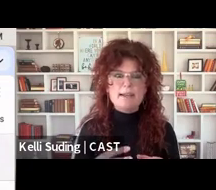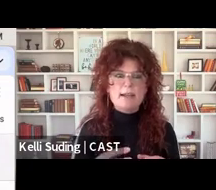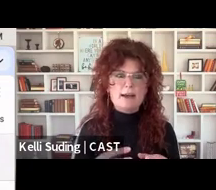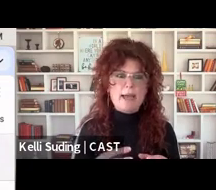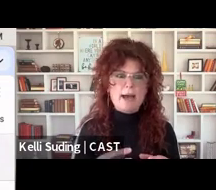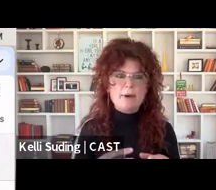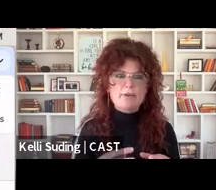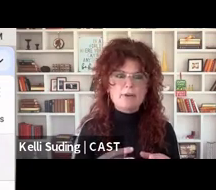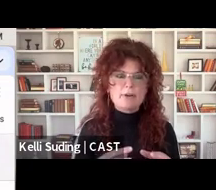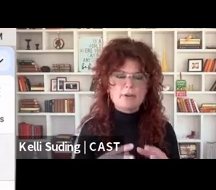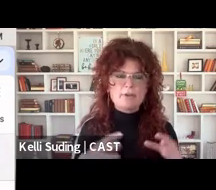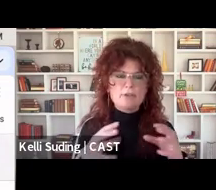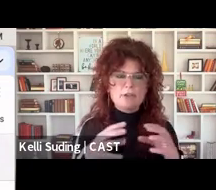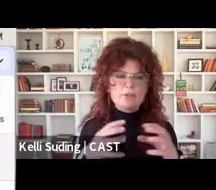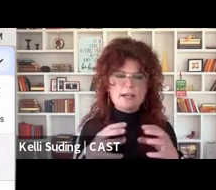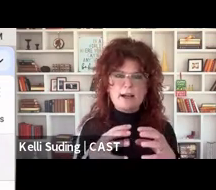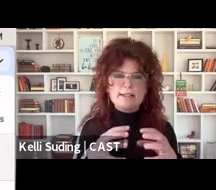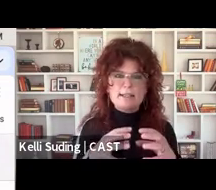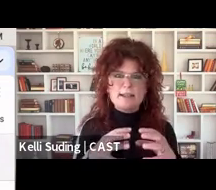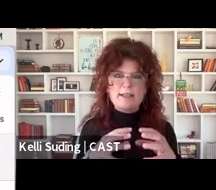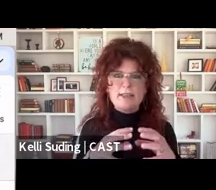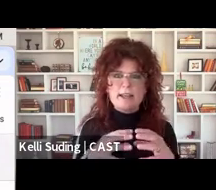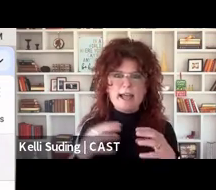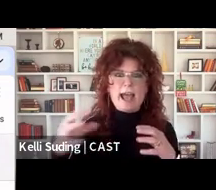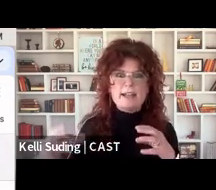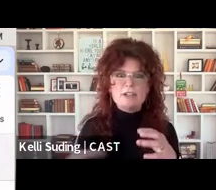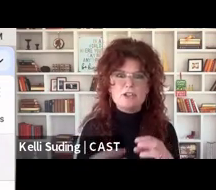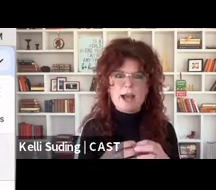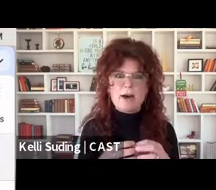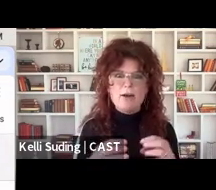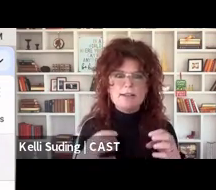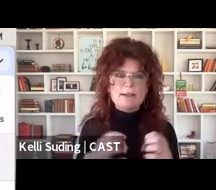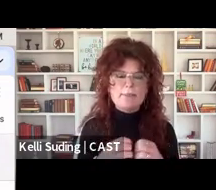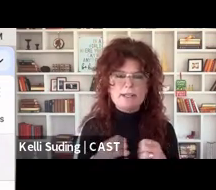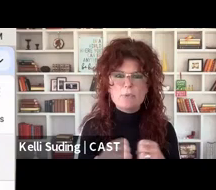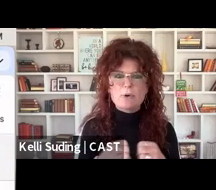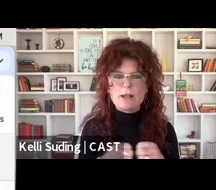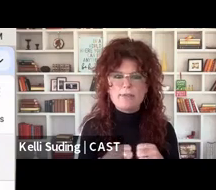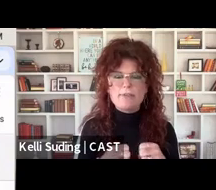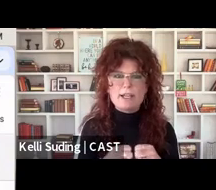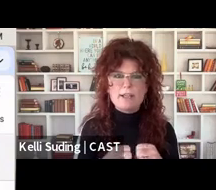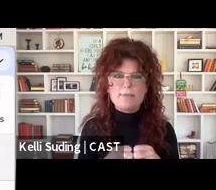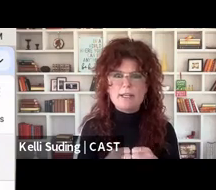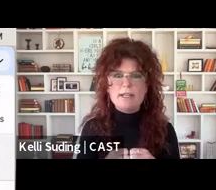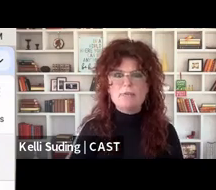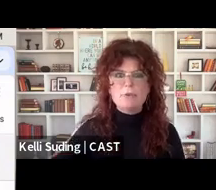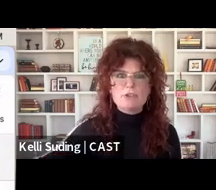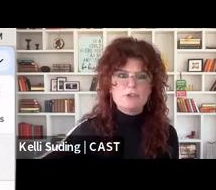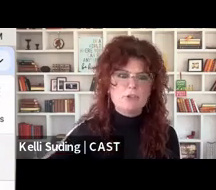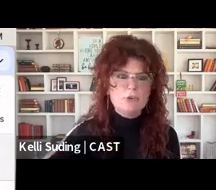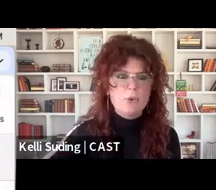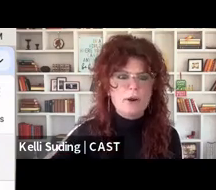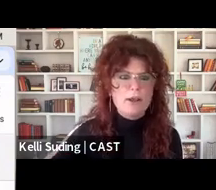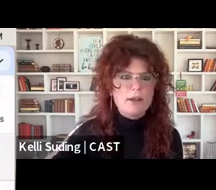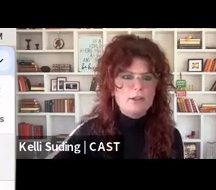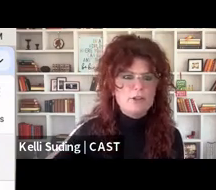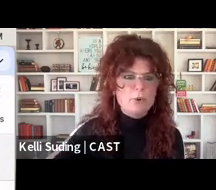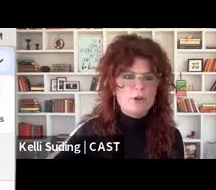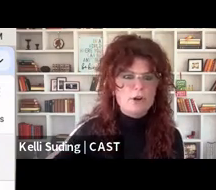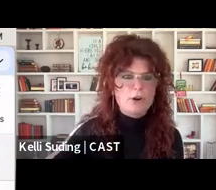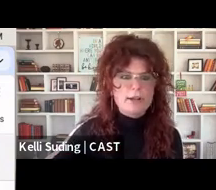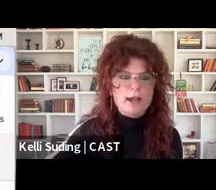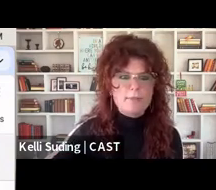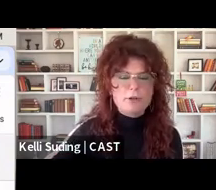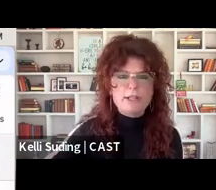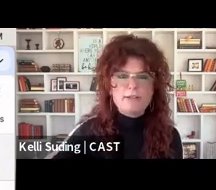and make it however, use the content and then add it to how something's more relevant and meaningful to